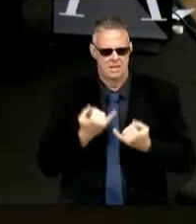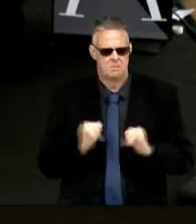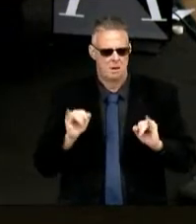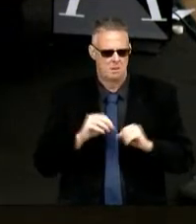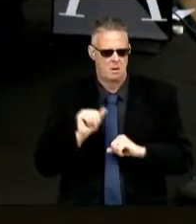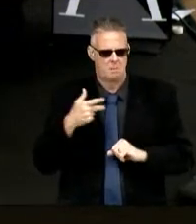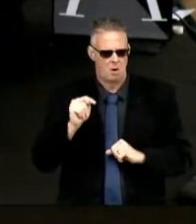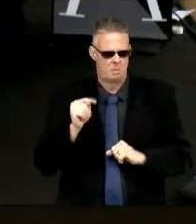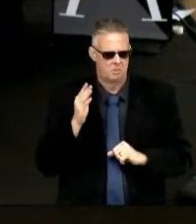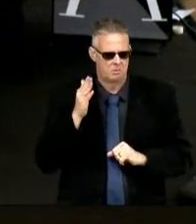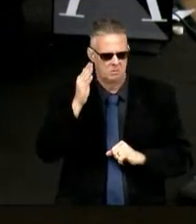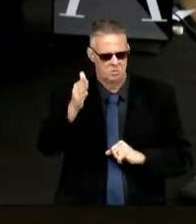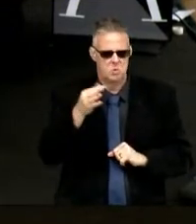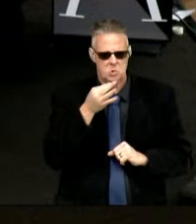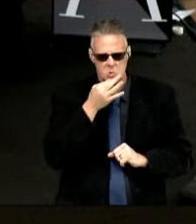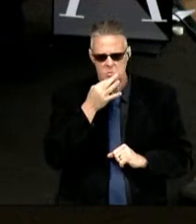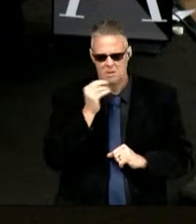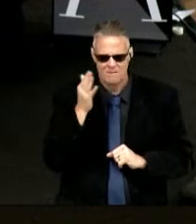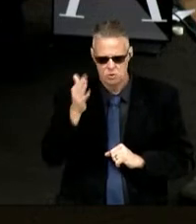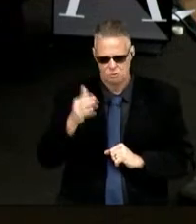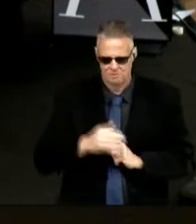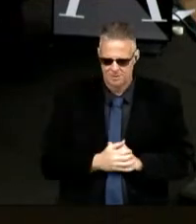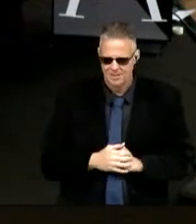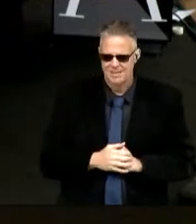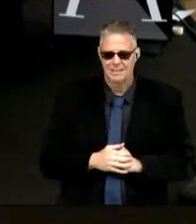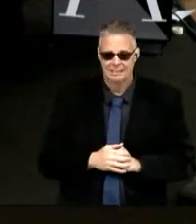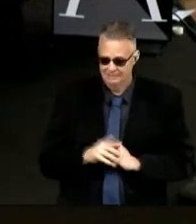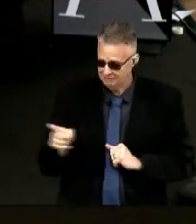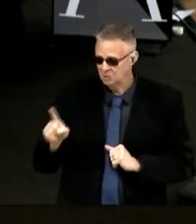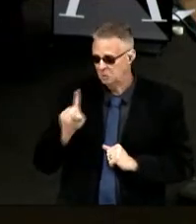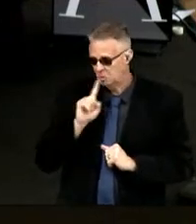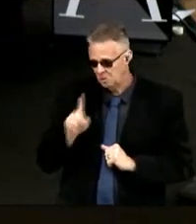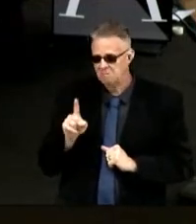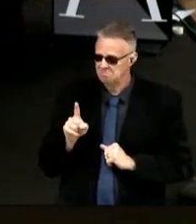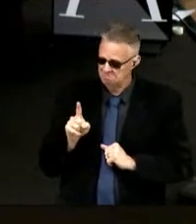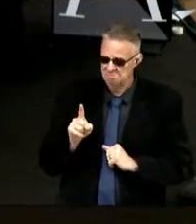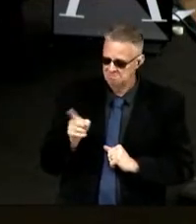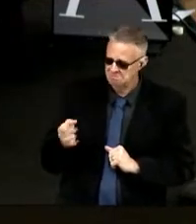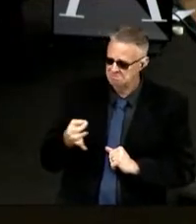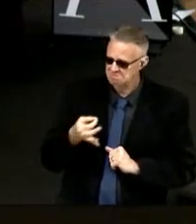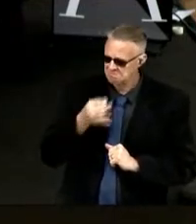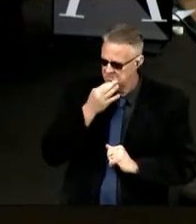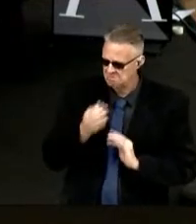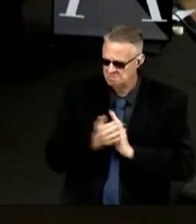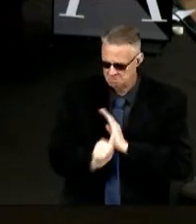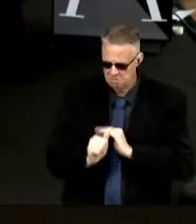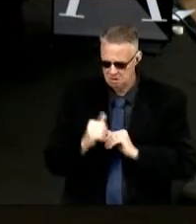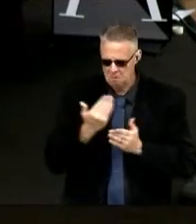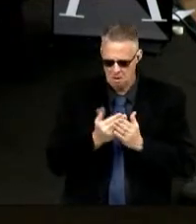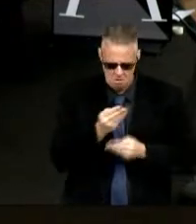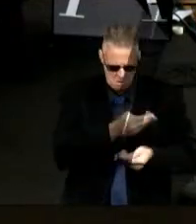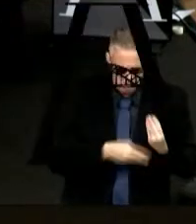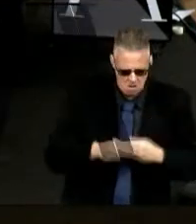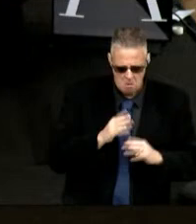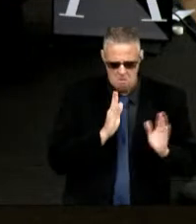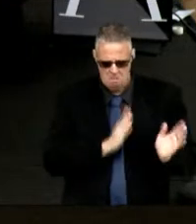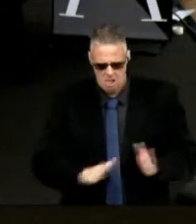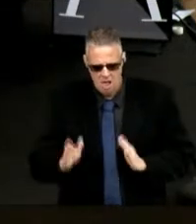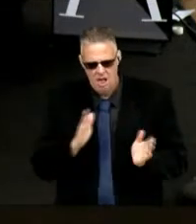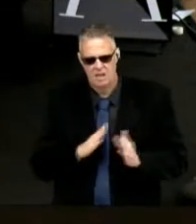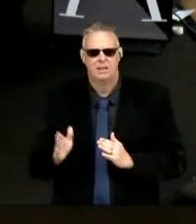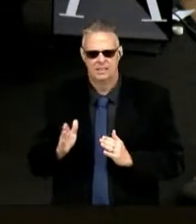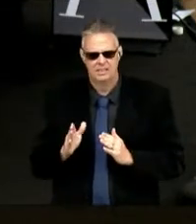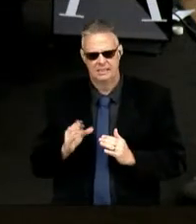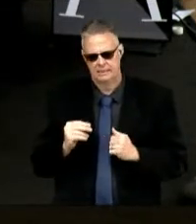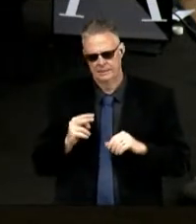an apartment at some point in the future. But he's really good about planning his money and holding